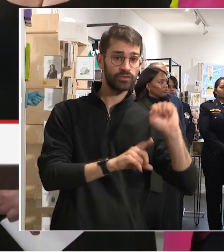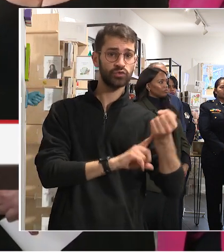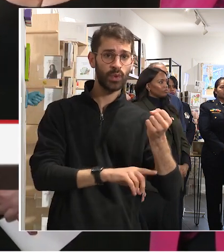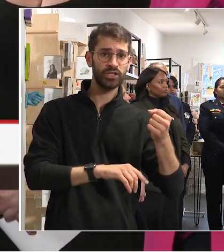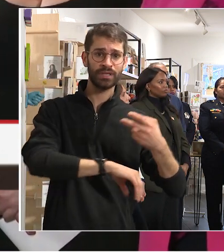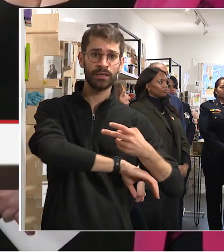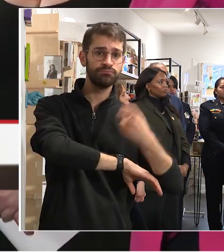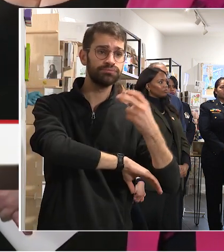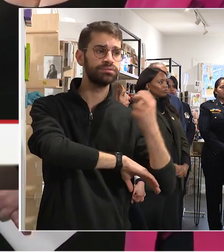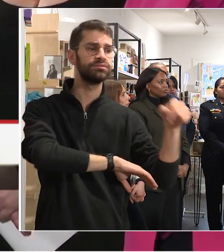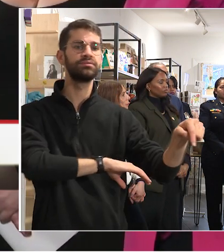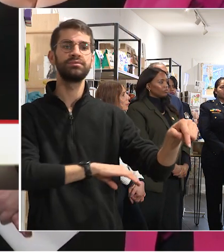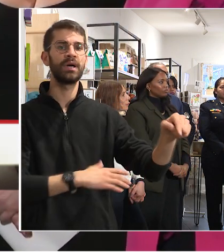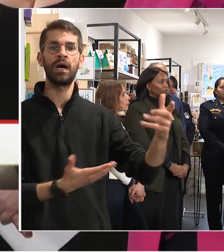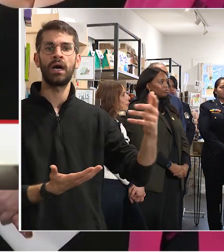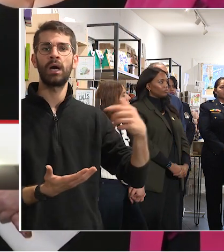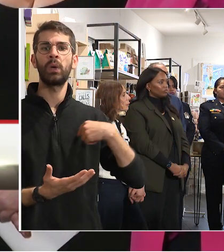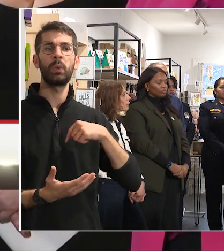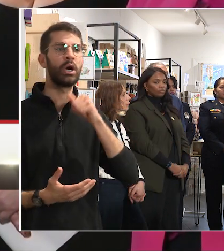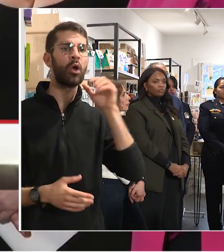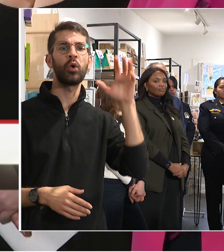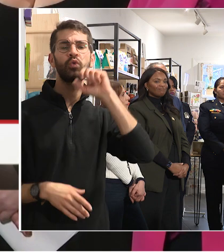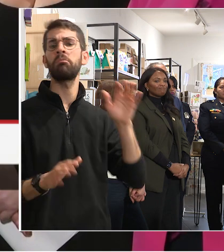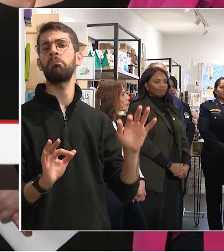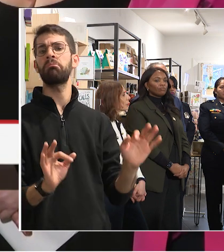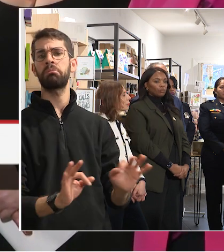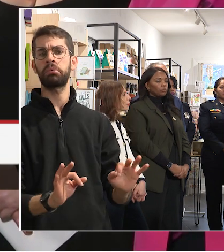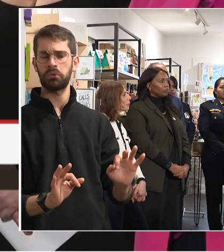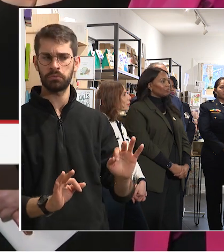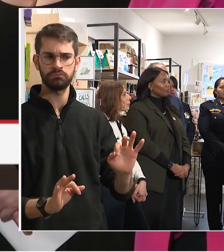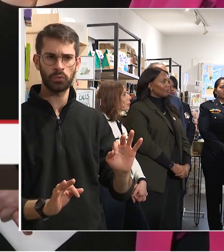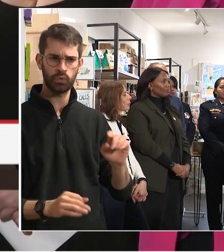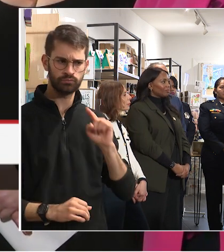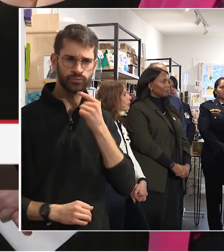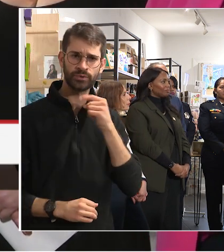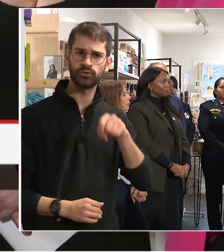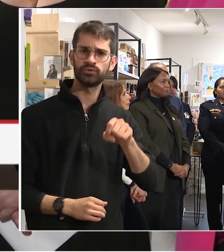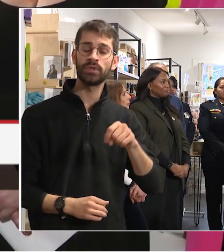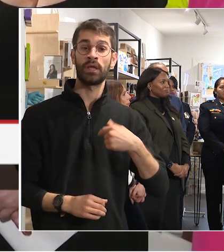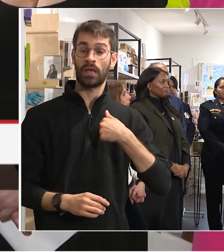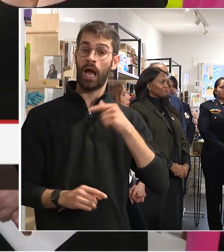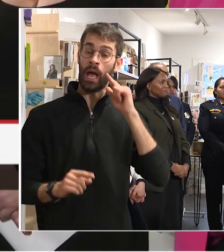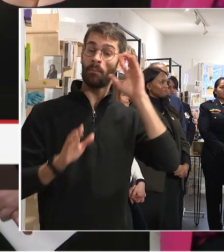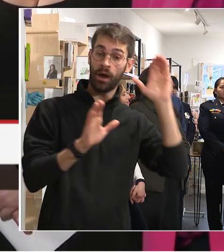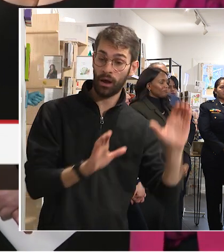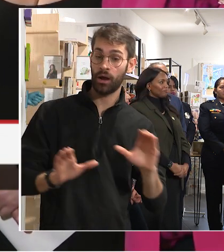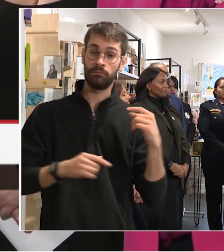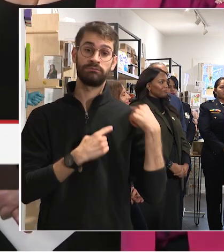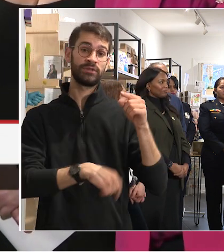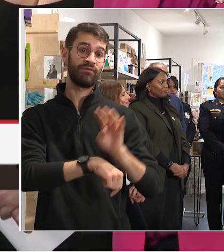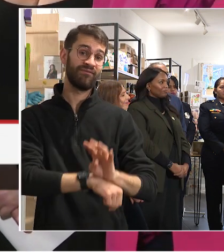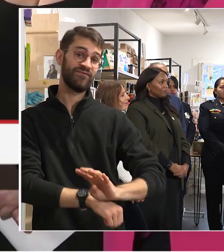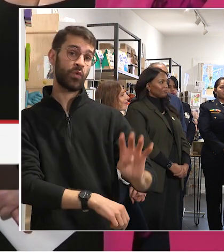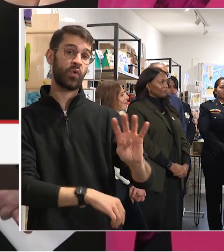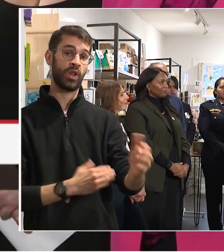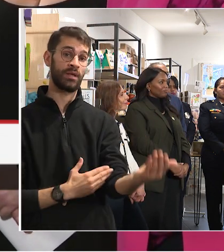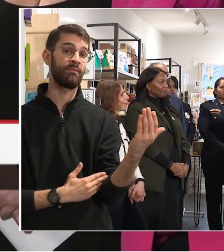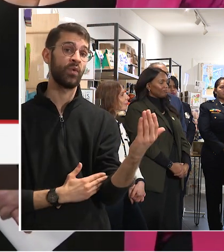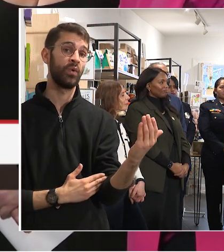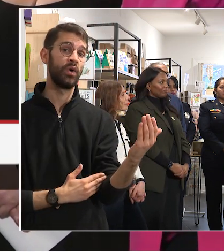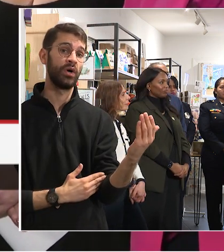be taken very lightly. We take these things very seriously. As a matter of fact, I've been up since 4 o'clock this morning dealing